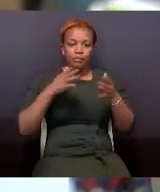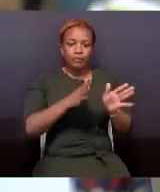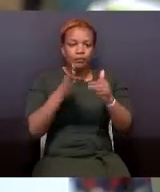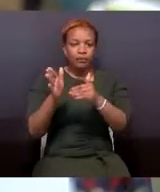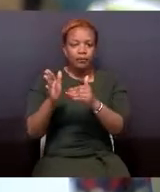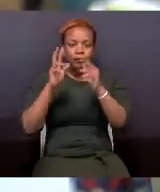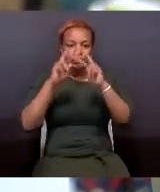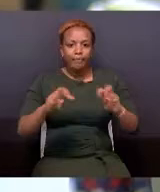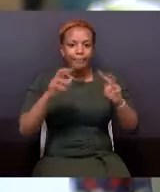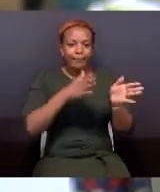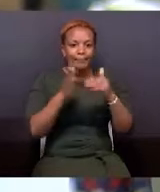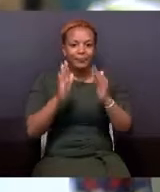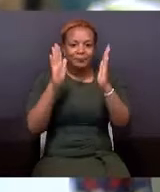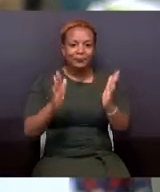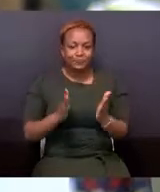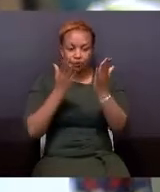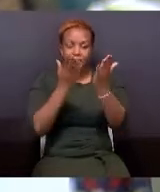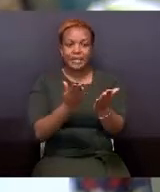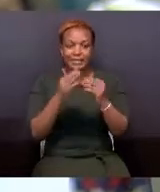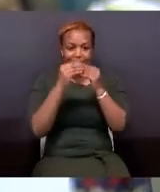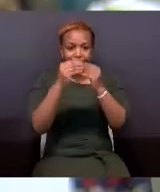opportunities to provide leadership.